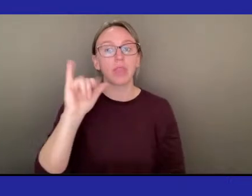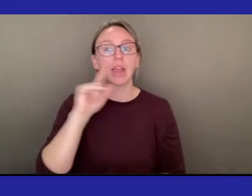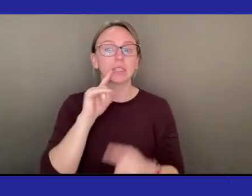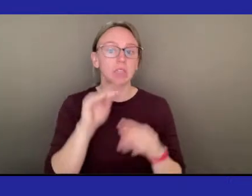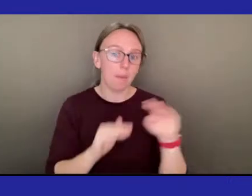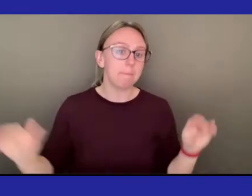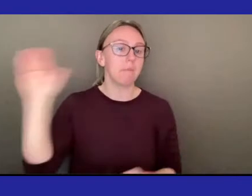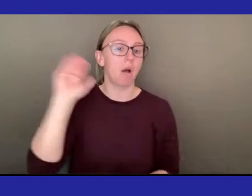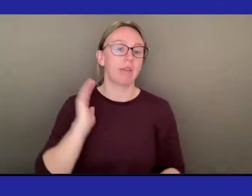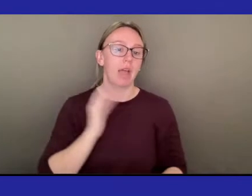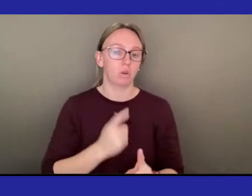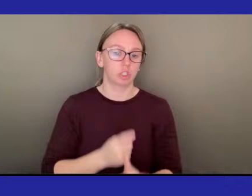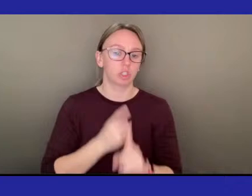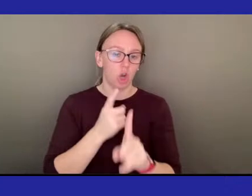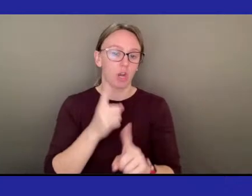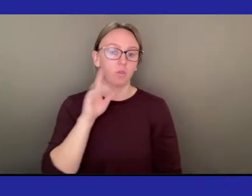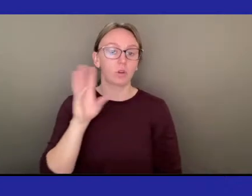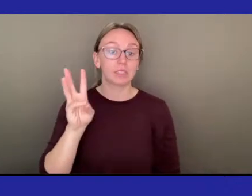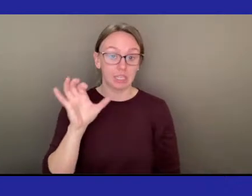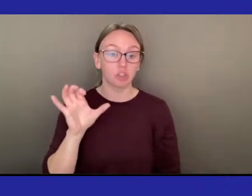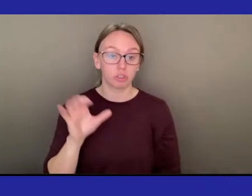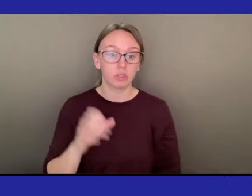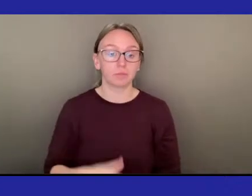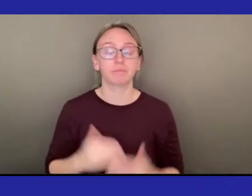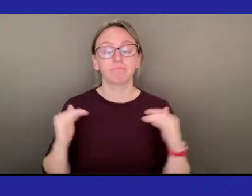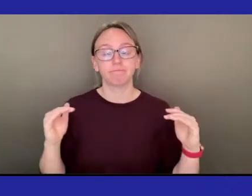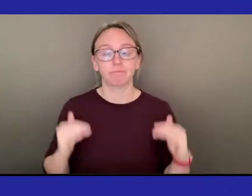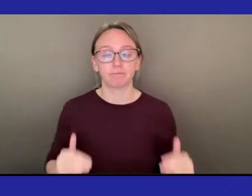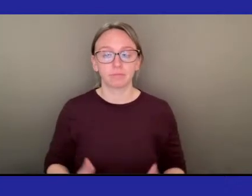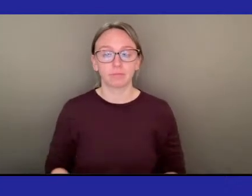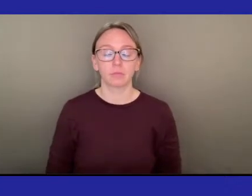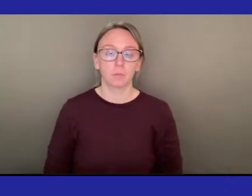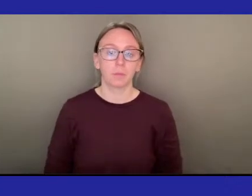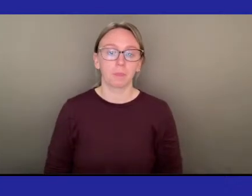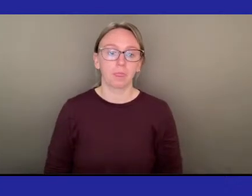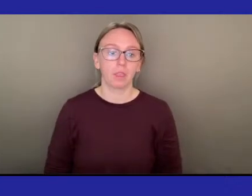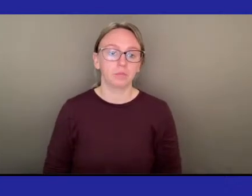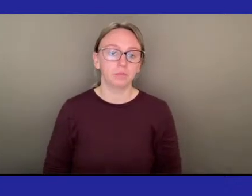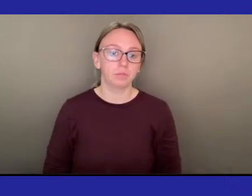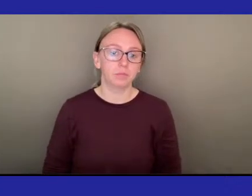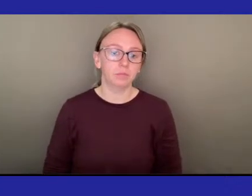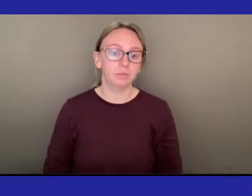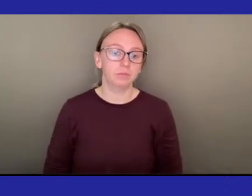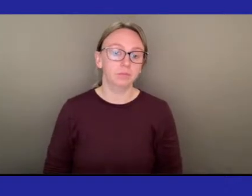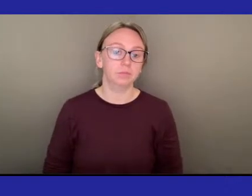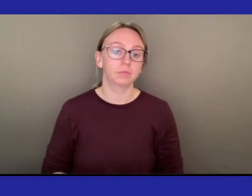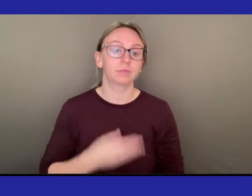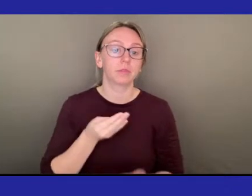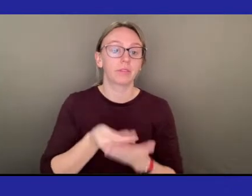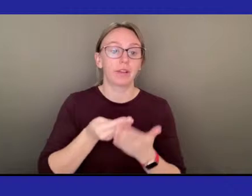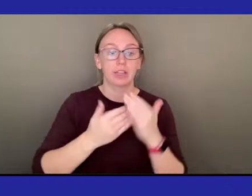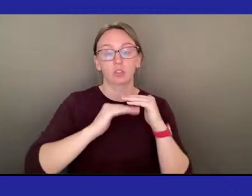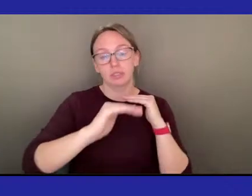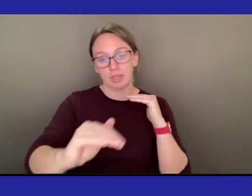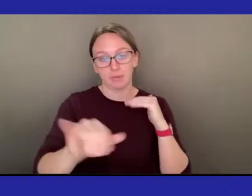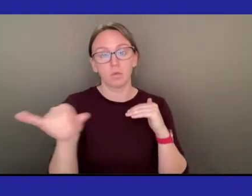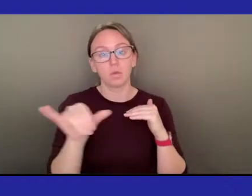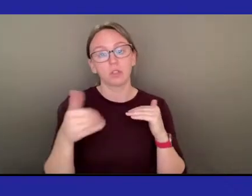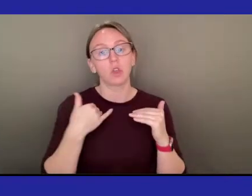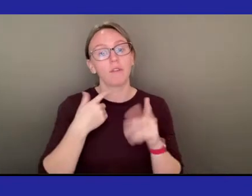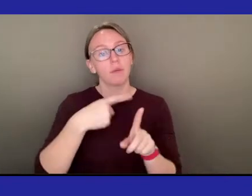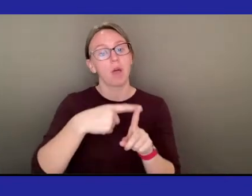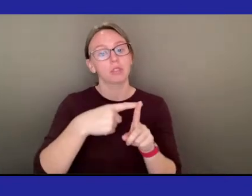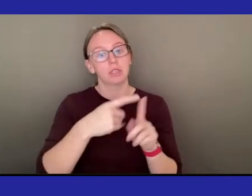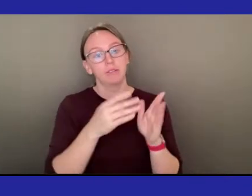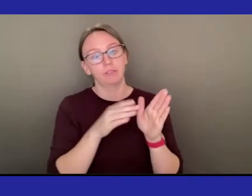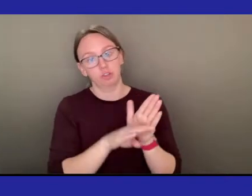600. Go to the next slide. So for our financial sustainability, we also have positive trends in many of